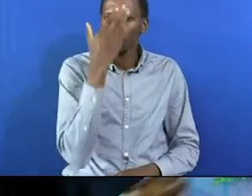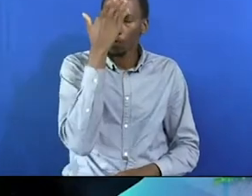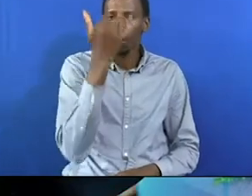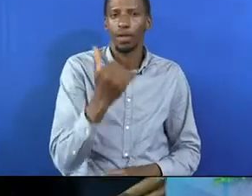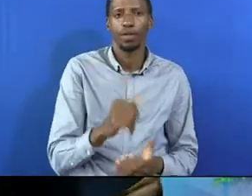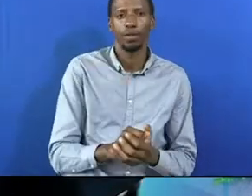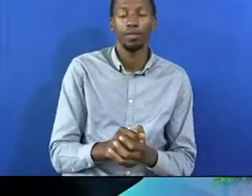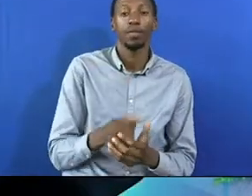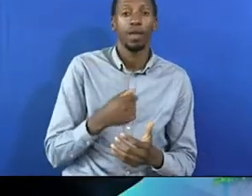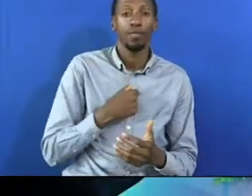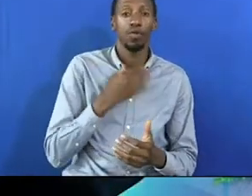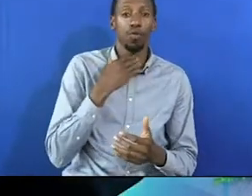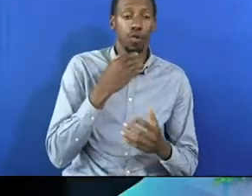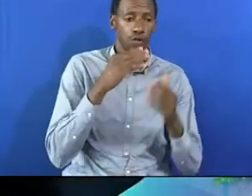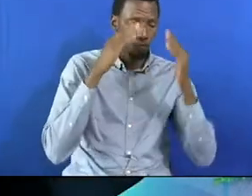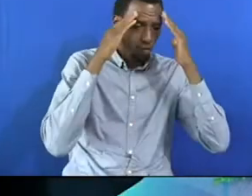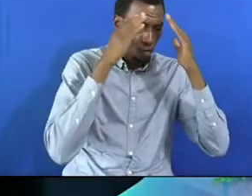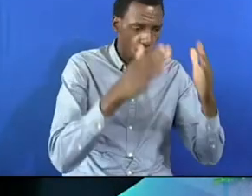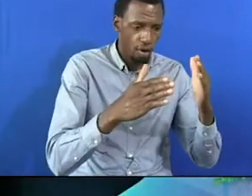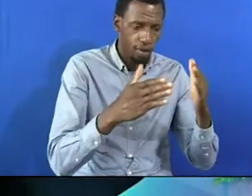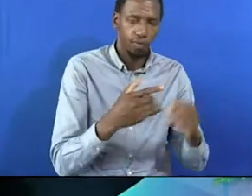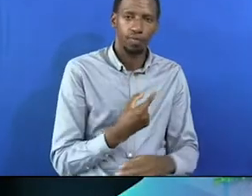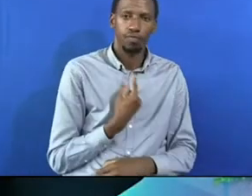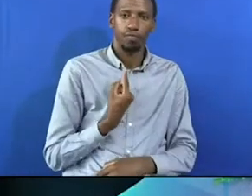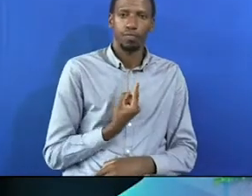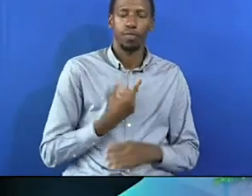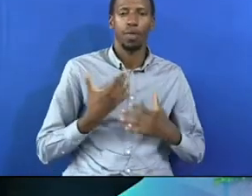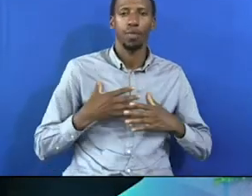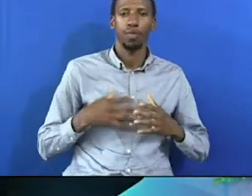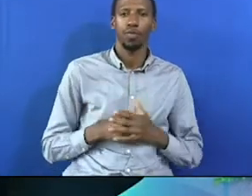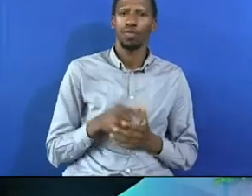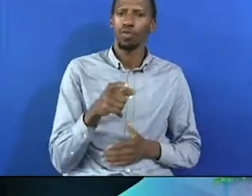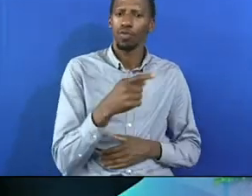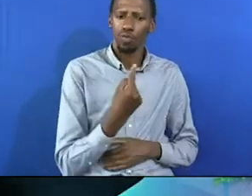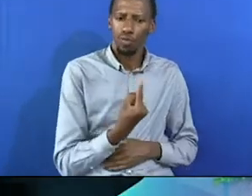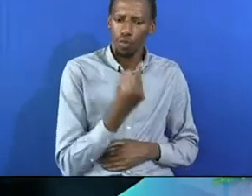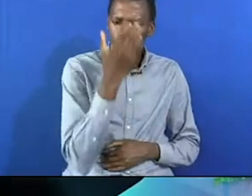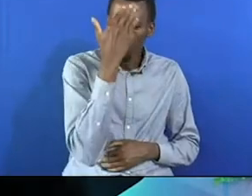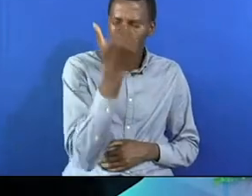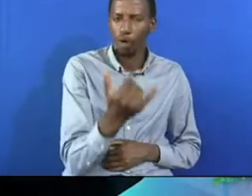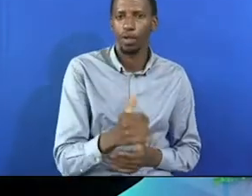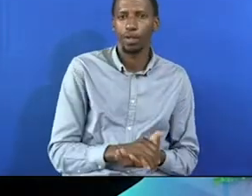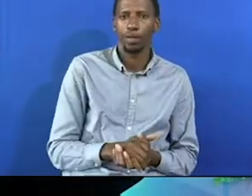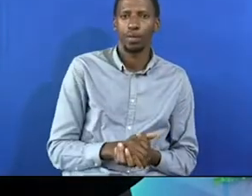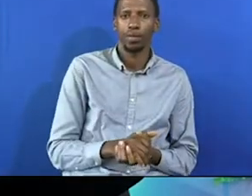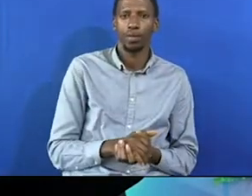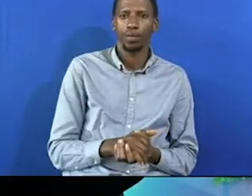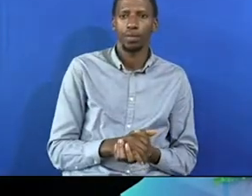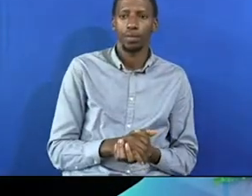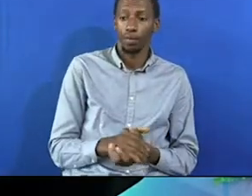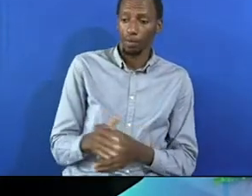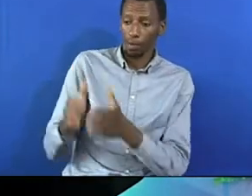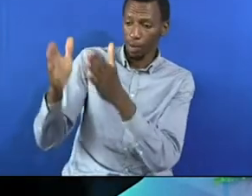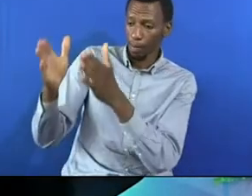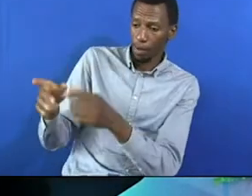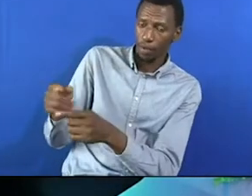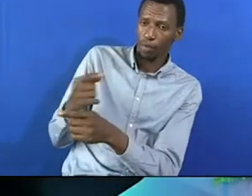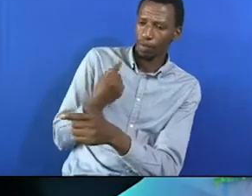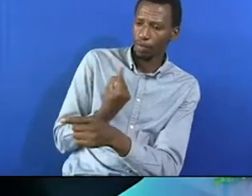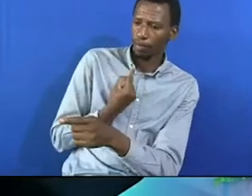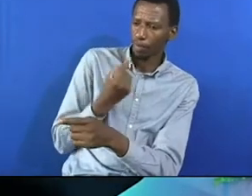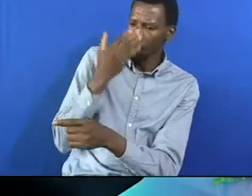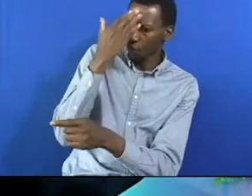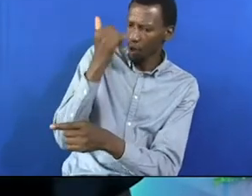single? I want to address single people. Why are you single? Why is someone single? If you are